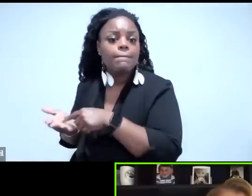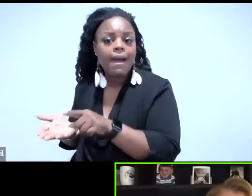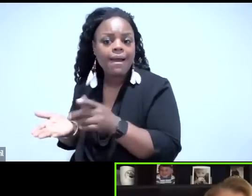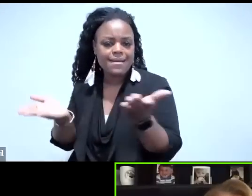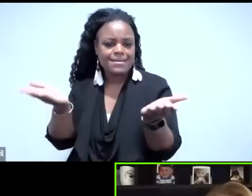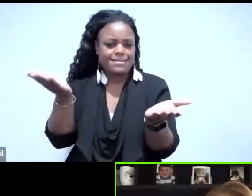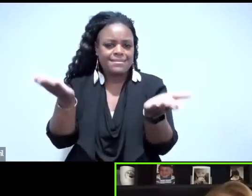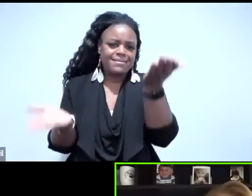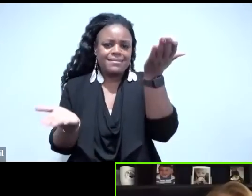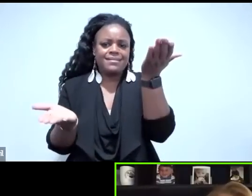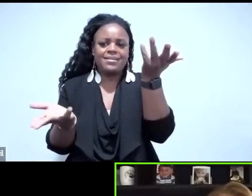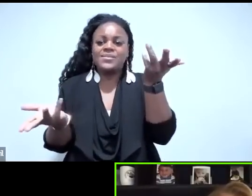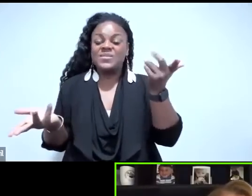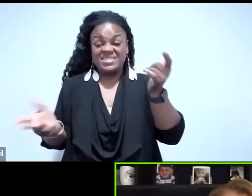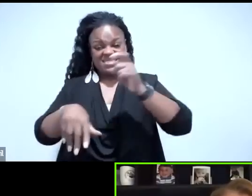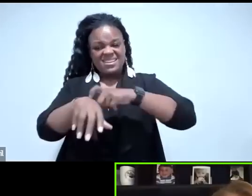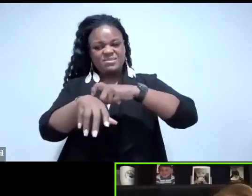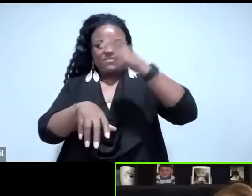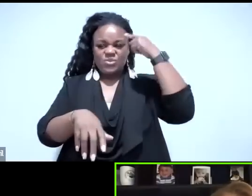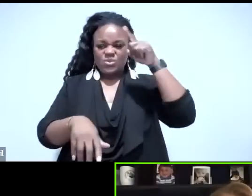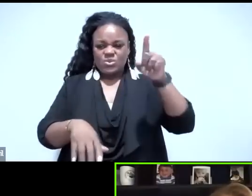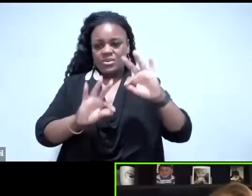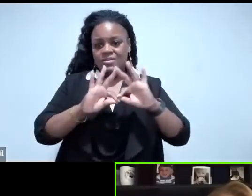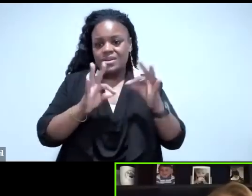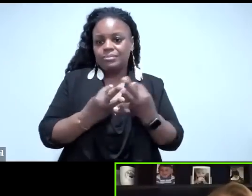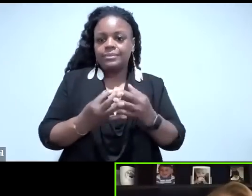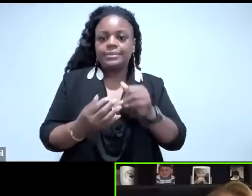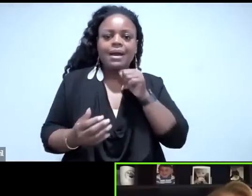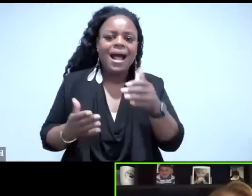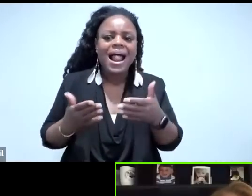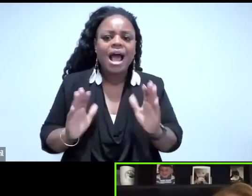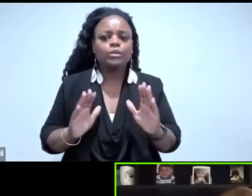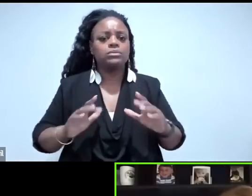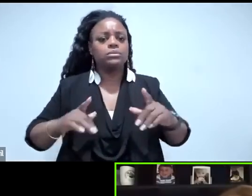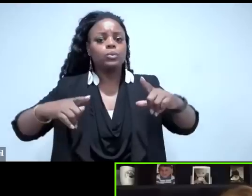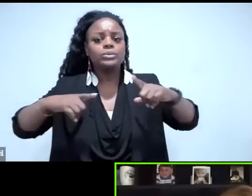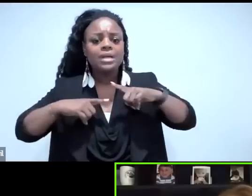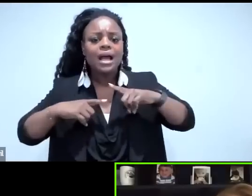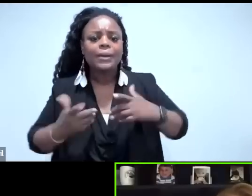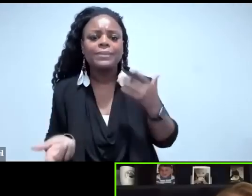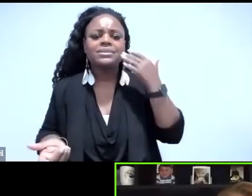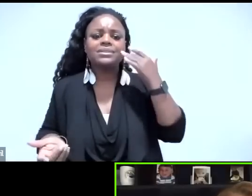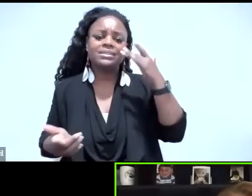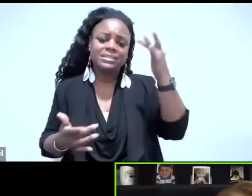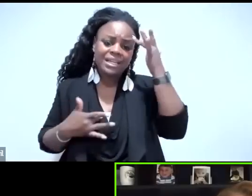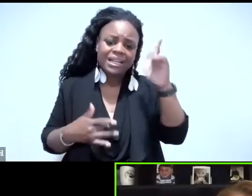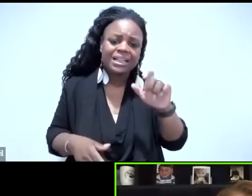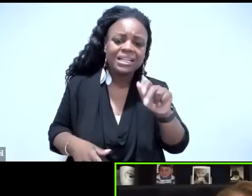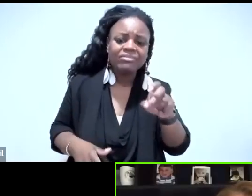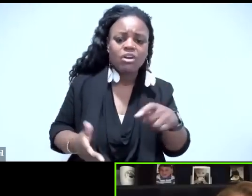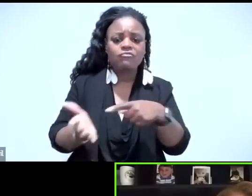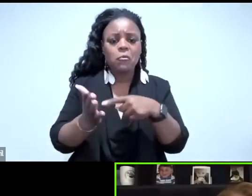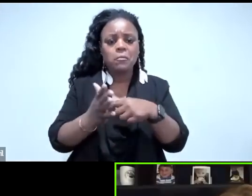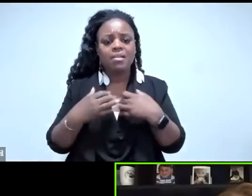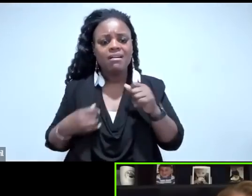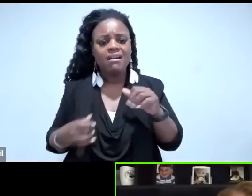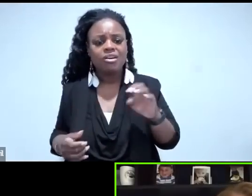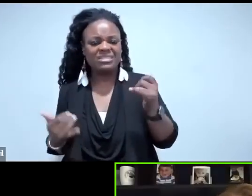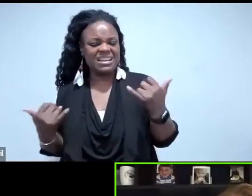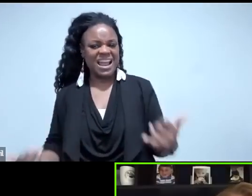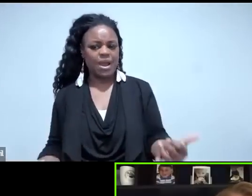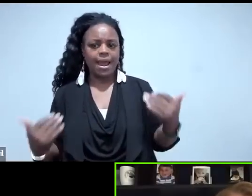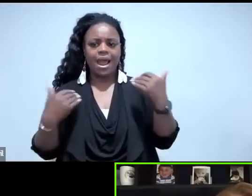sick leave, affordable health care, and to have a decent life. And so that is really where this is coming from, because